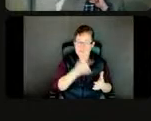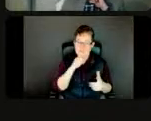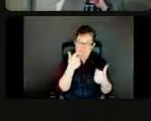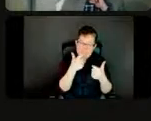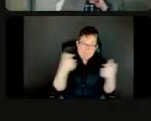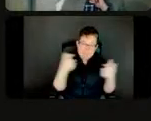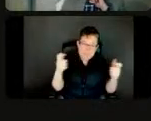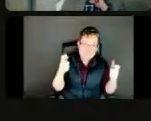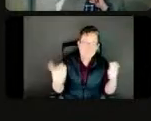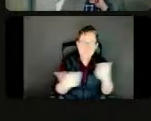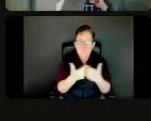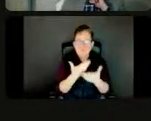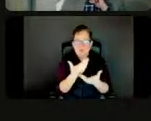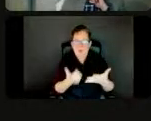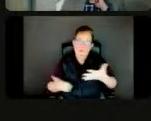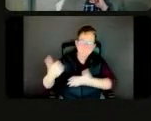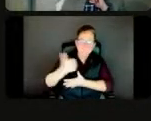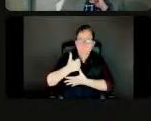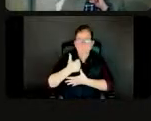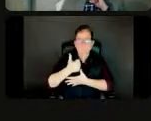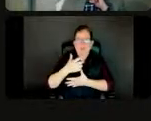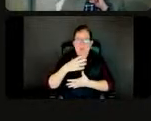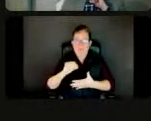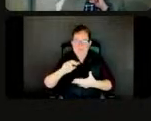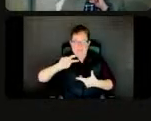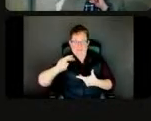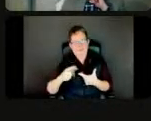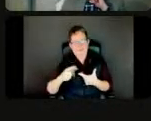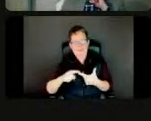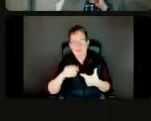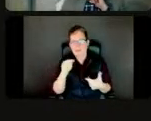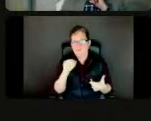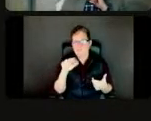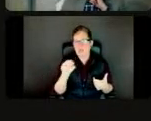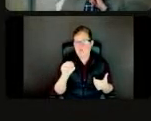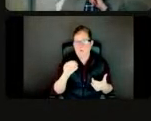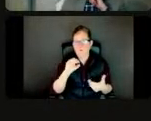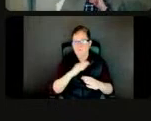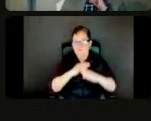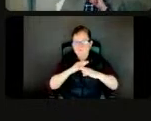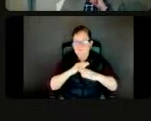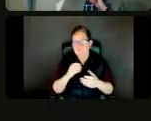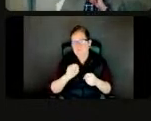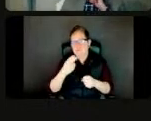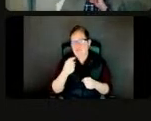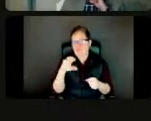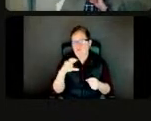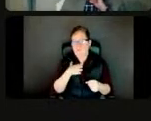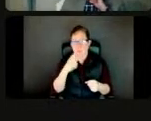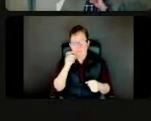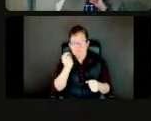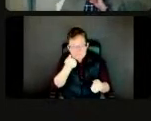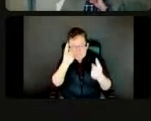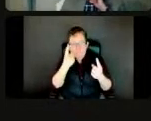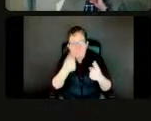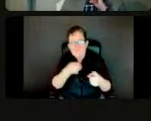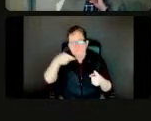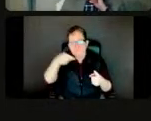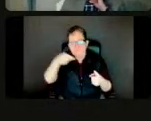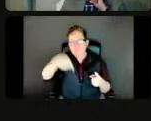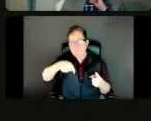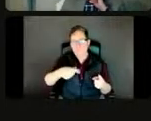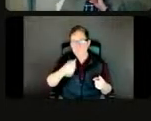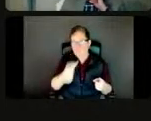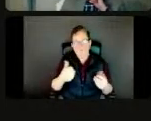thing that's high priority, and a close second is those micro shelters. My big takeaway from this is that we don't